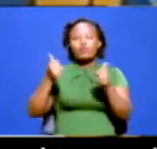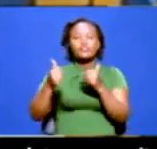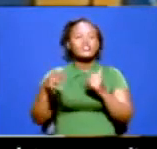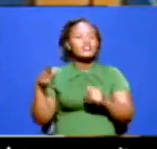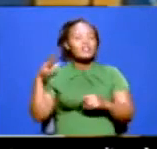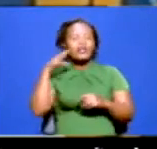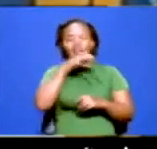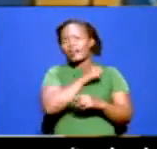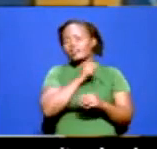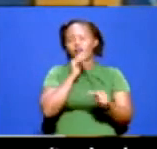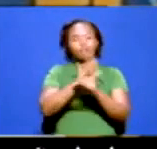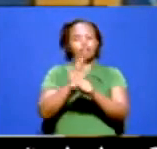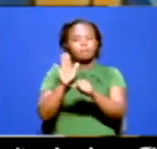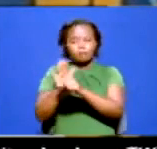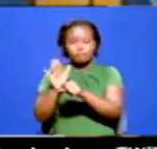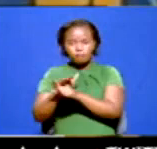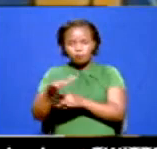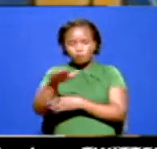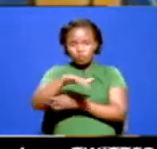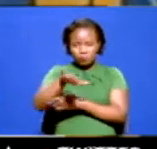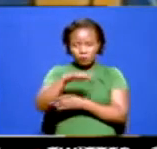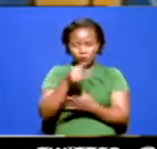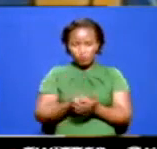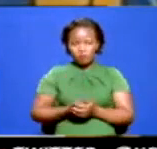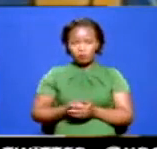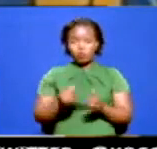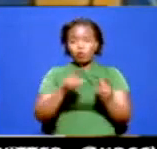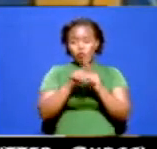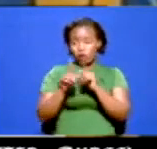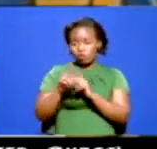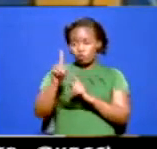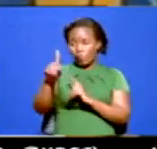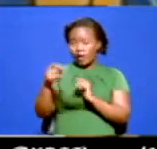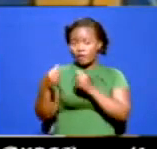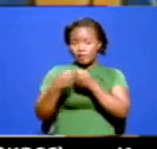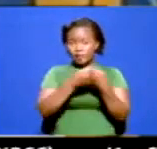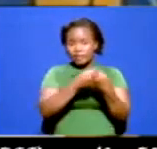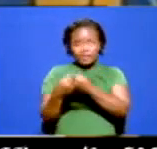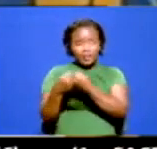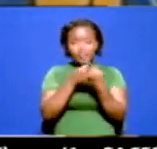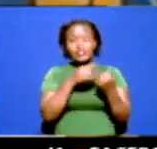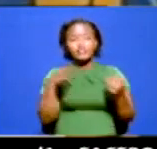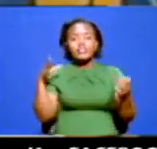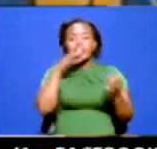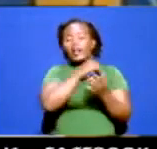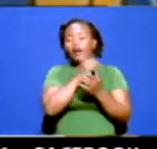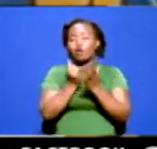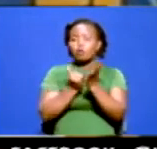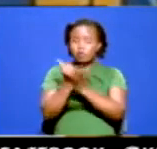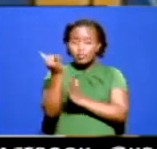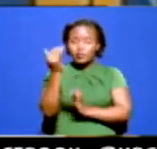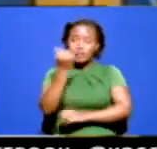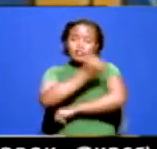extent. And one of the challenges of lack of integrity in these institutions